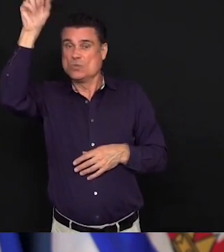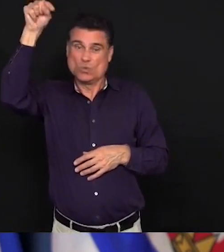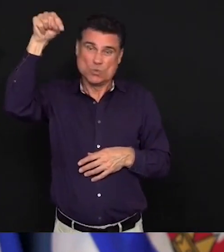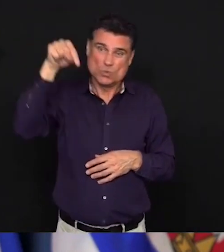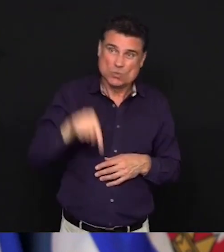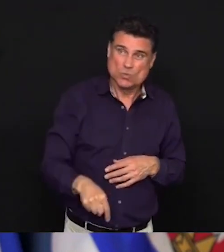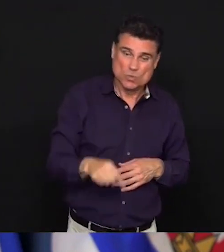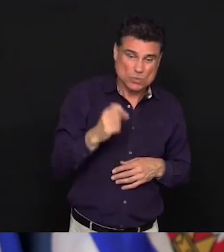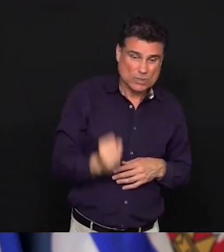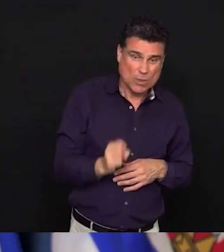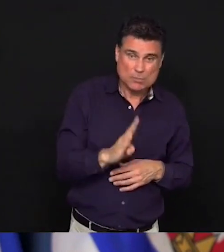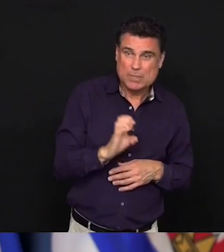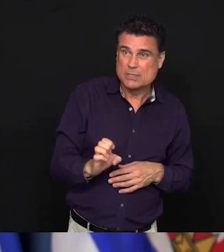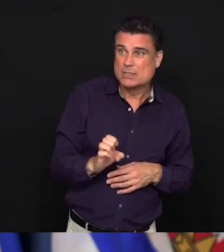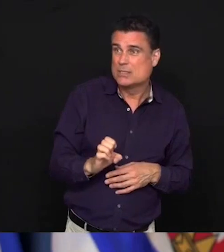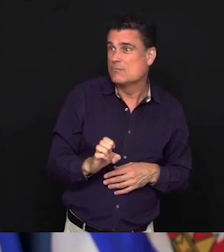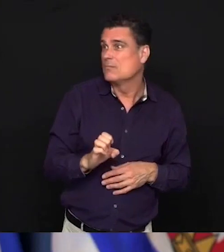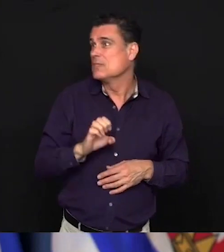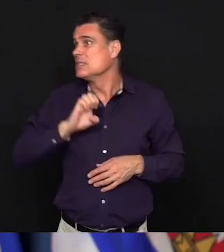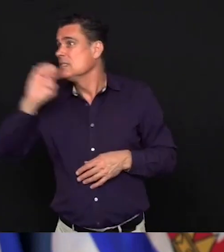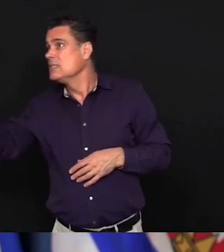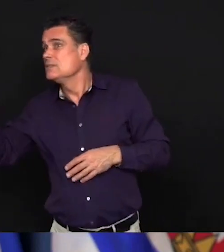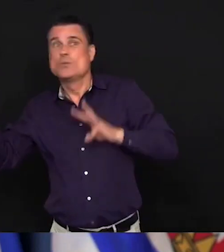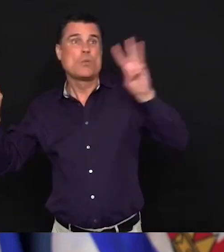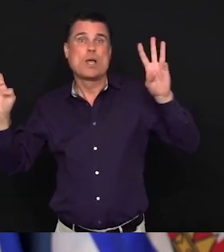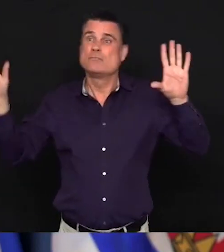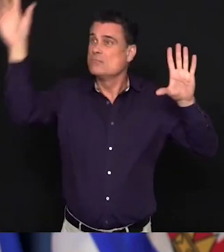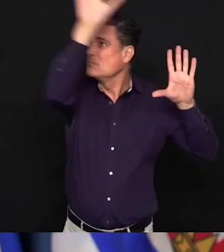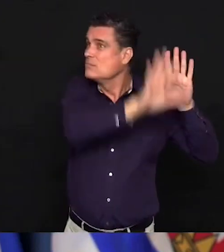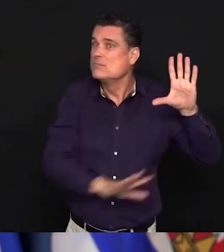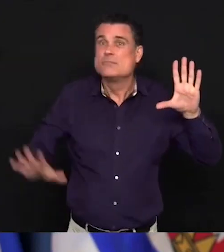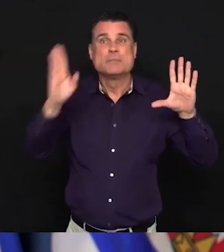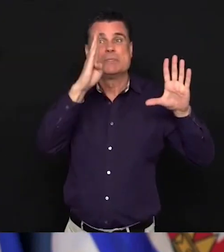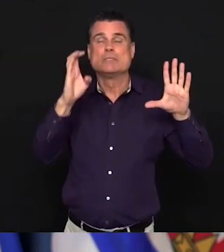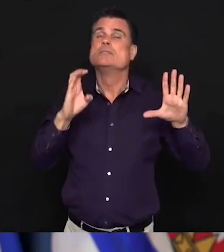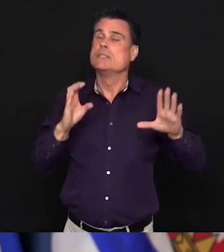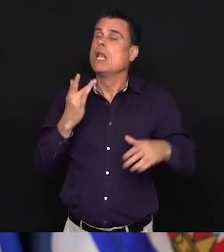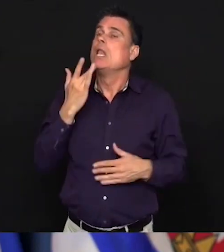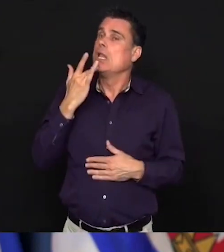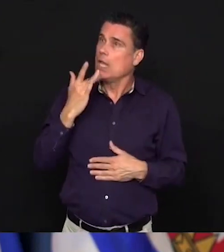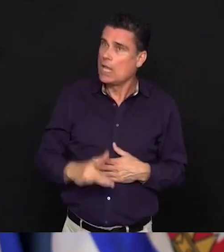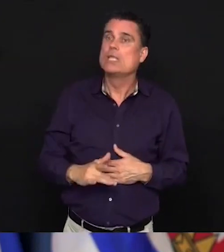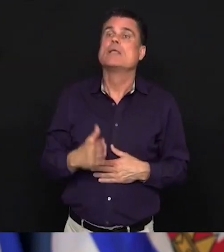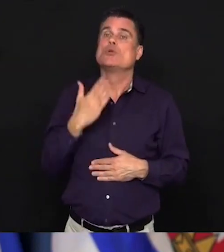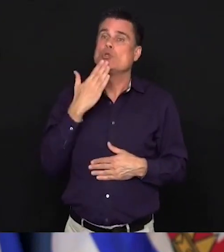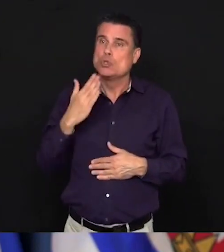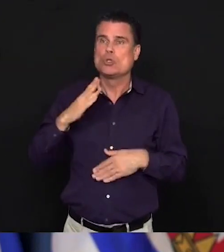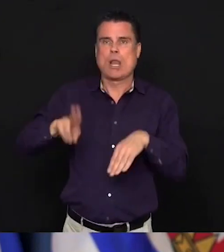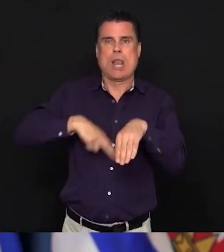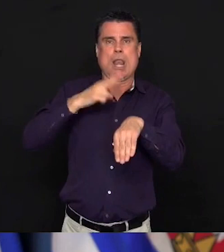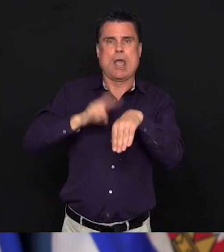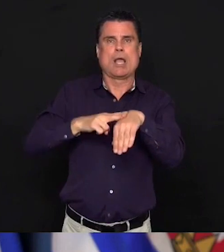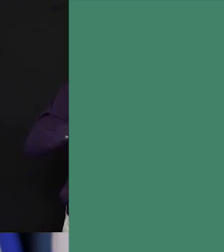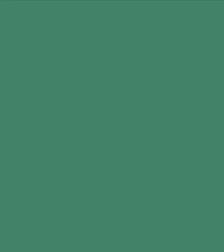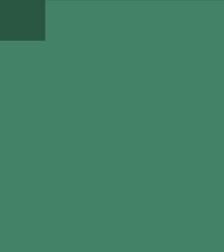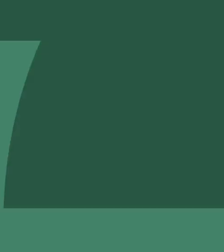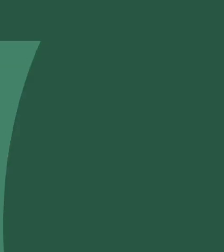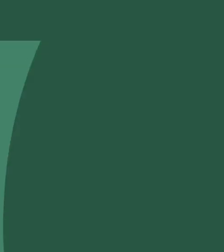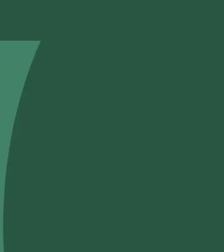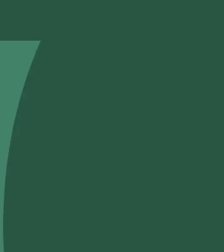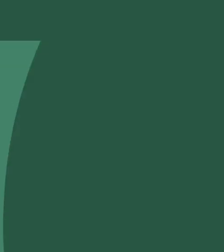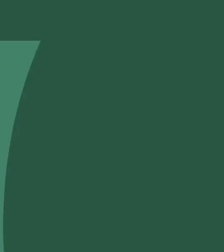natural resources, and even more blessed to have resilient people that are innovative and dynamic. And when we get through this, we're going to be as strong as ever.